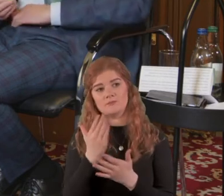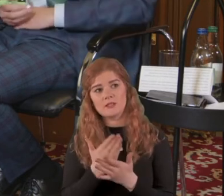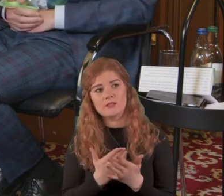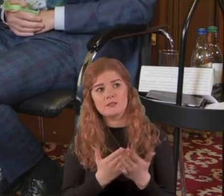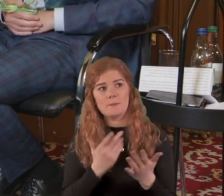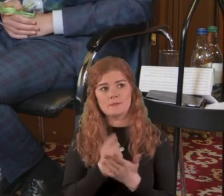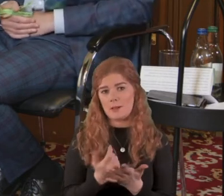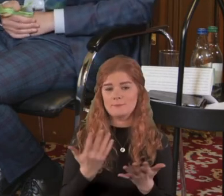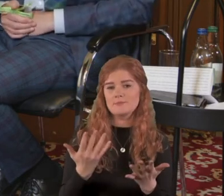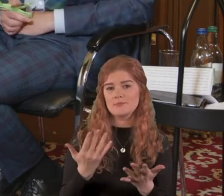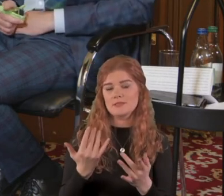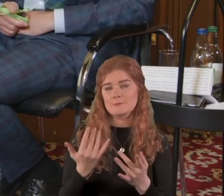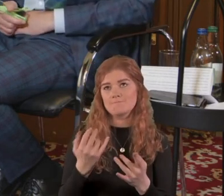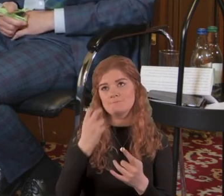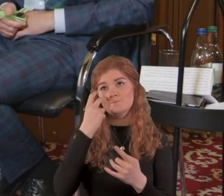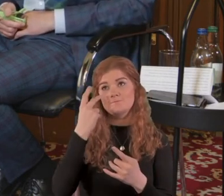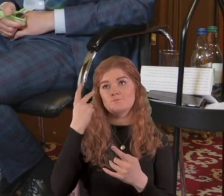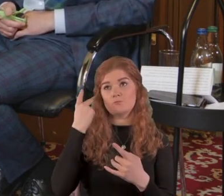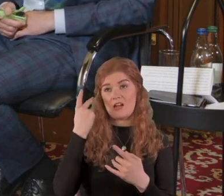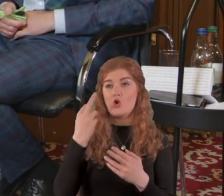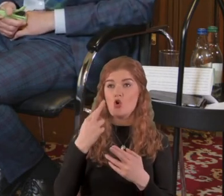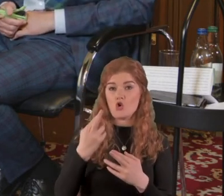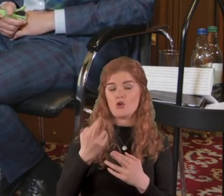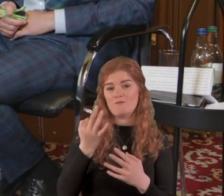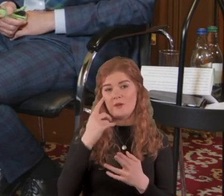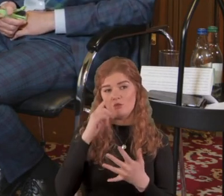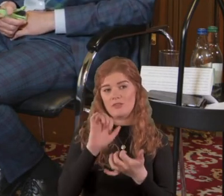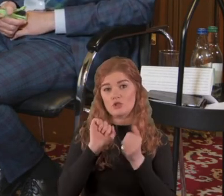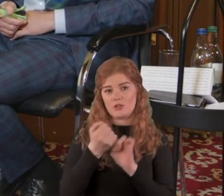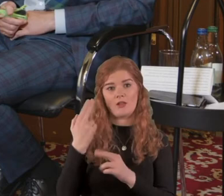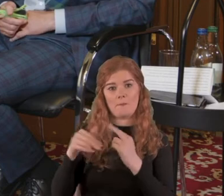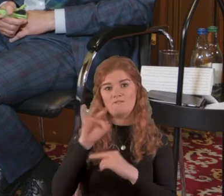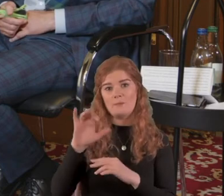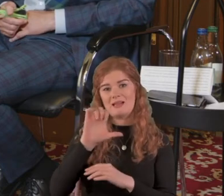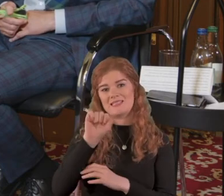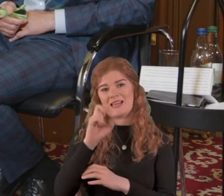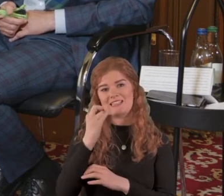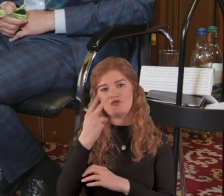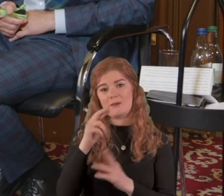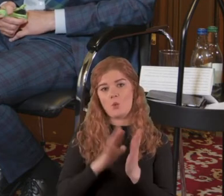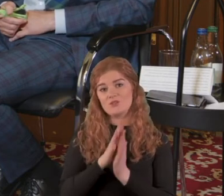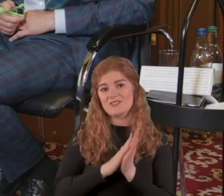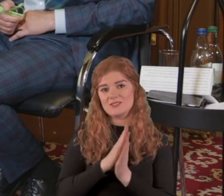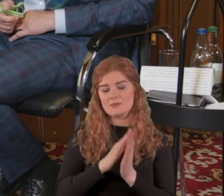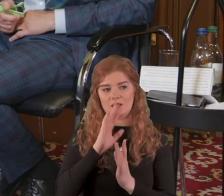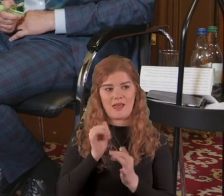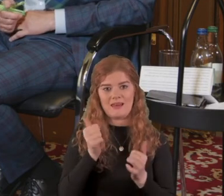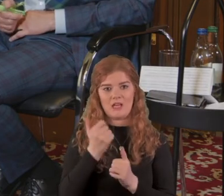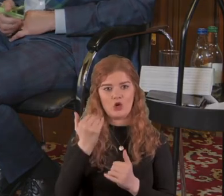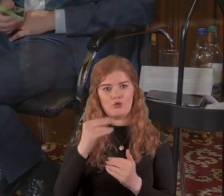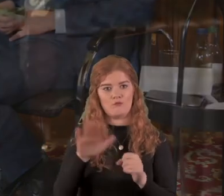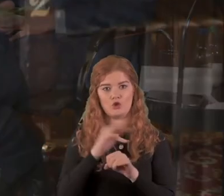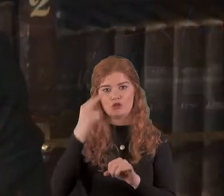I think possibly with hindsight, or to look at that change as coming from sectarian motives, where any understanding of